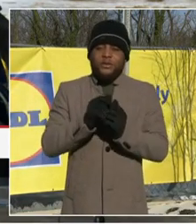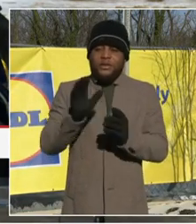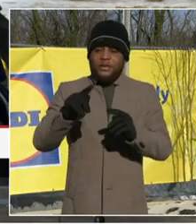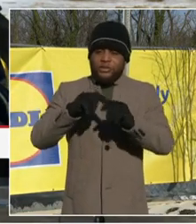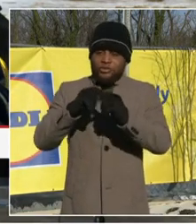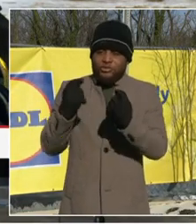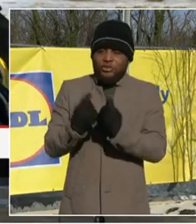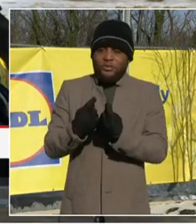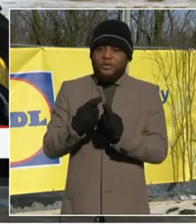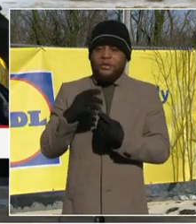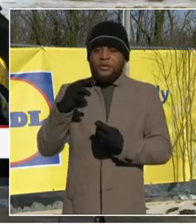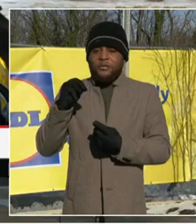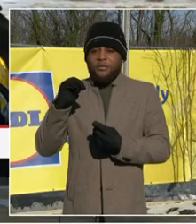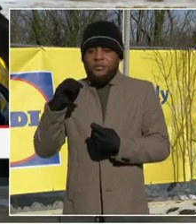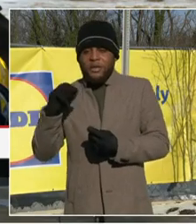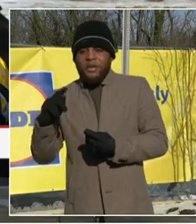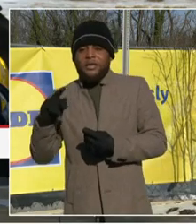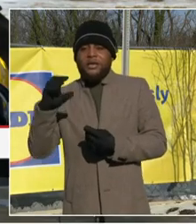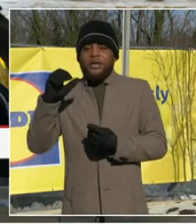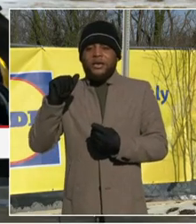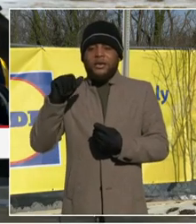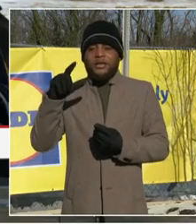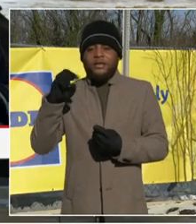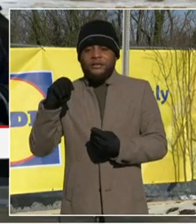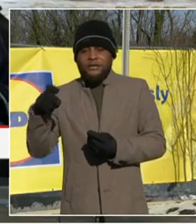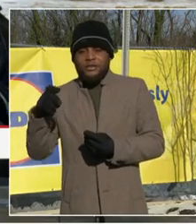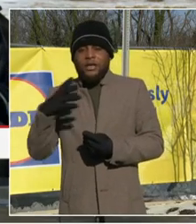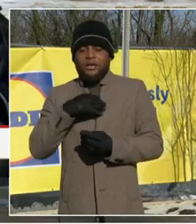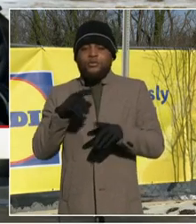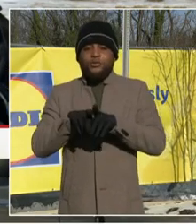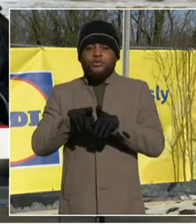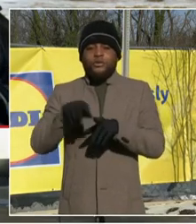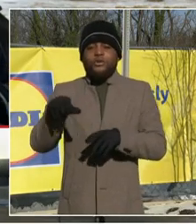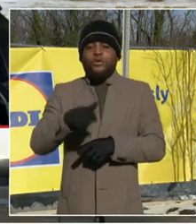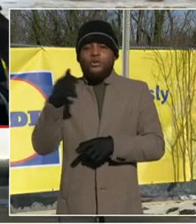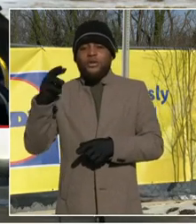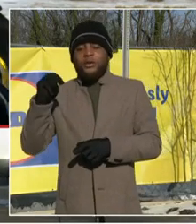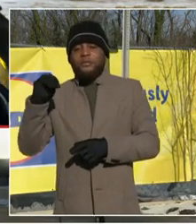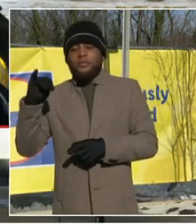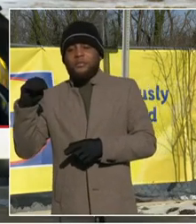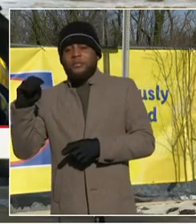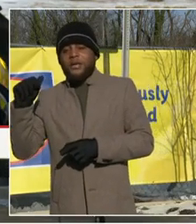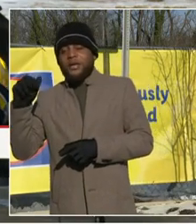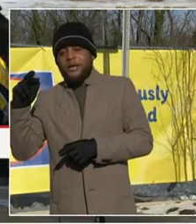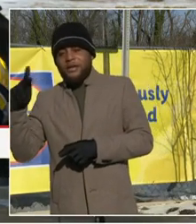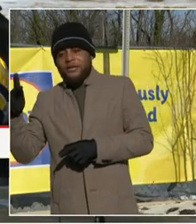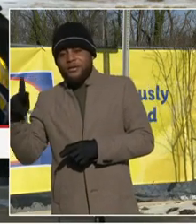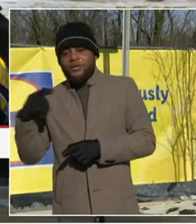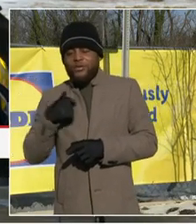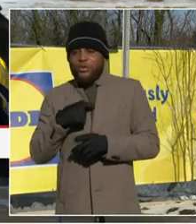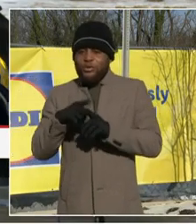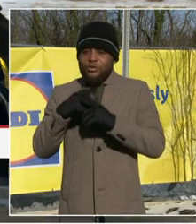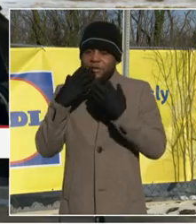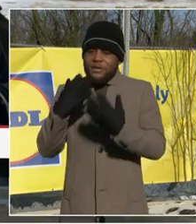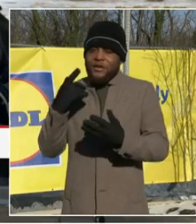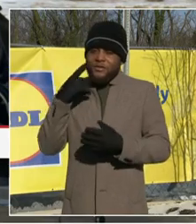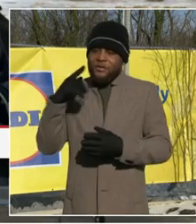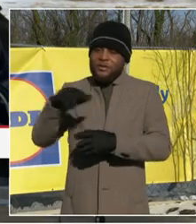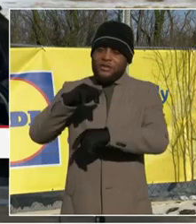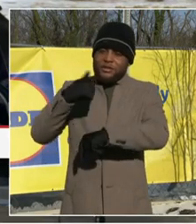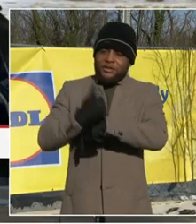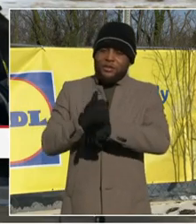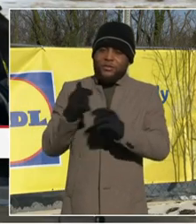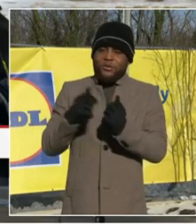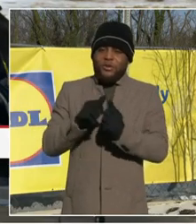another Mark, to get this work done. And what the district has done here at Skyland is invest over $56